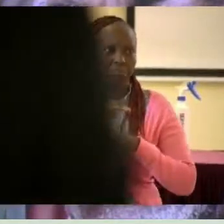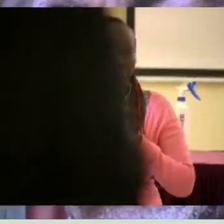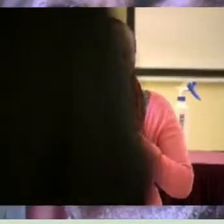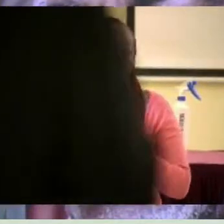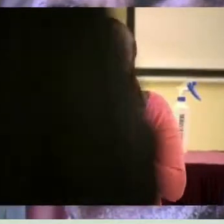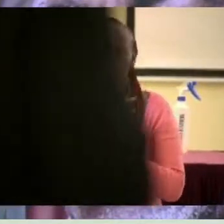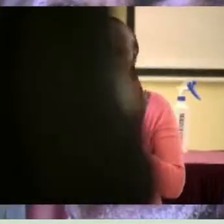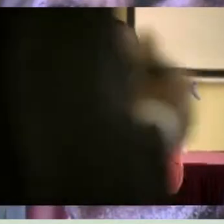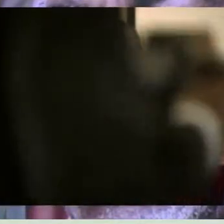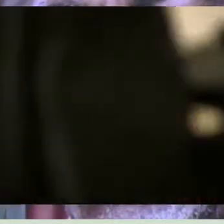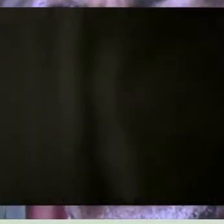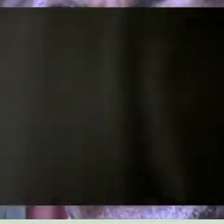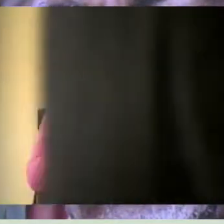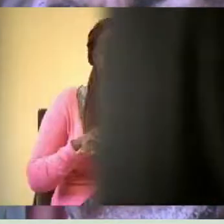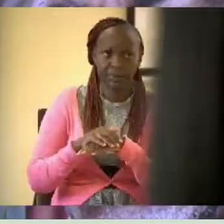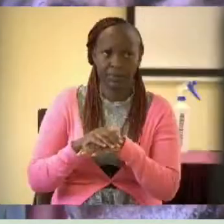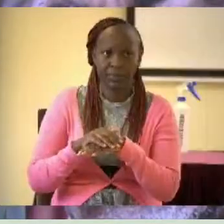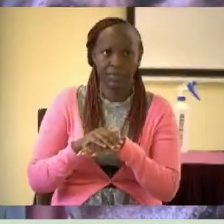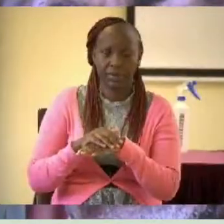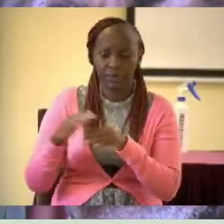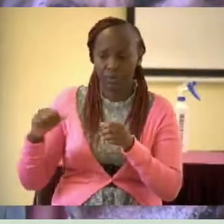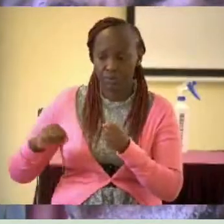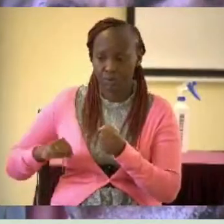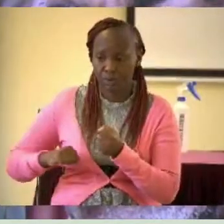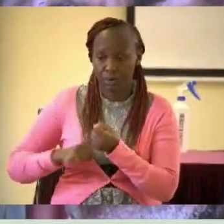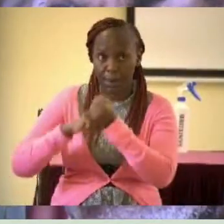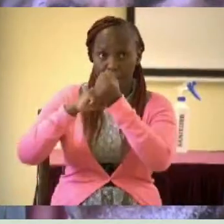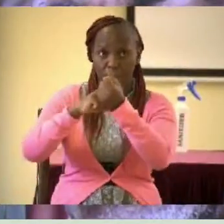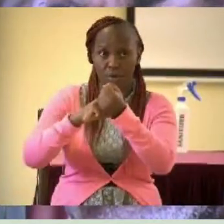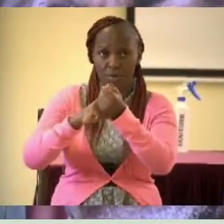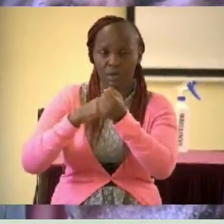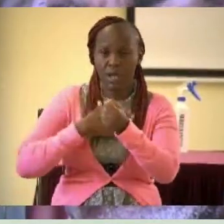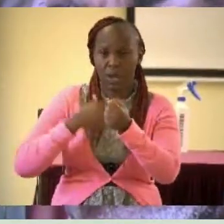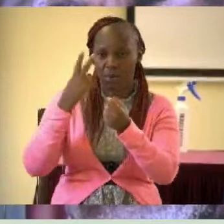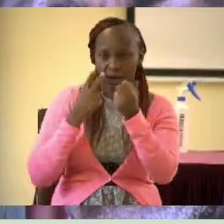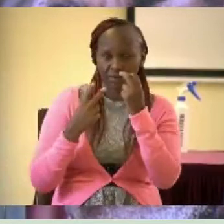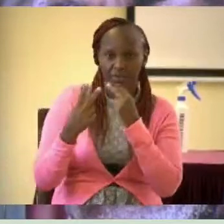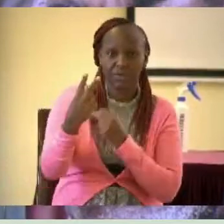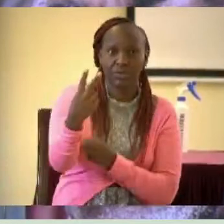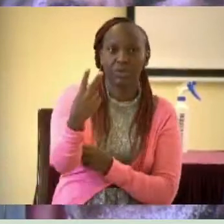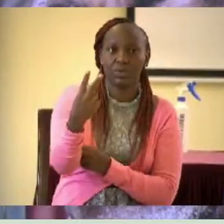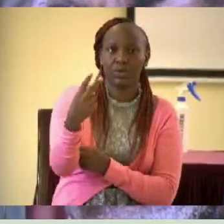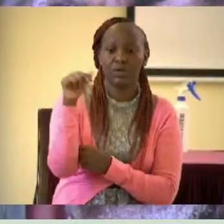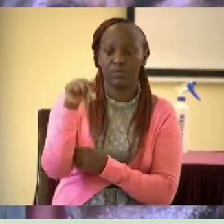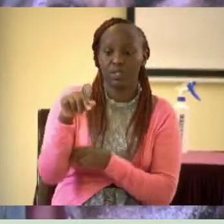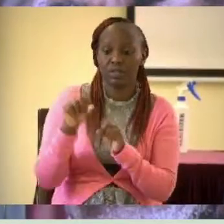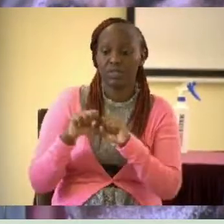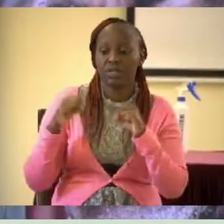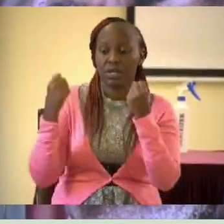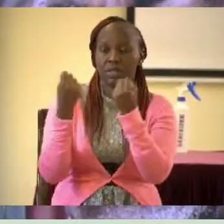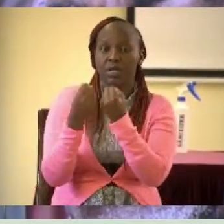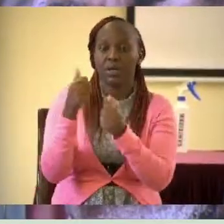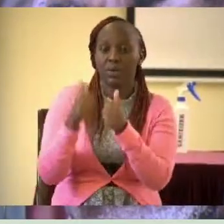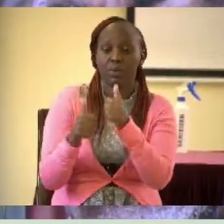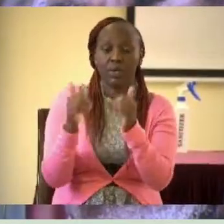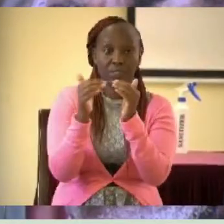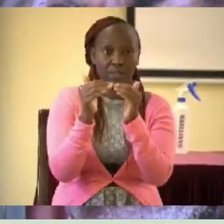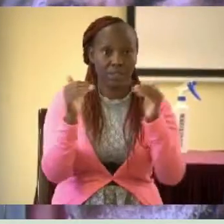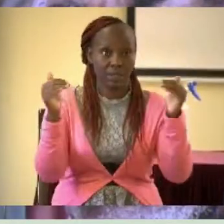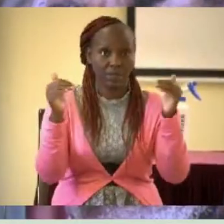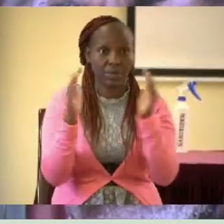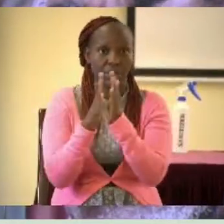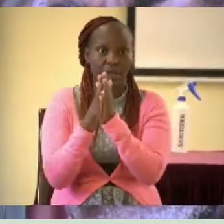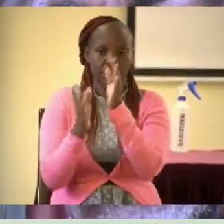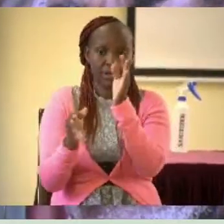to boost our vision of this society which is equal and